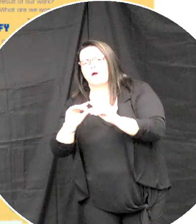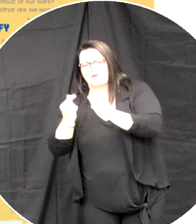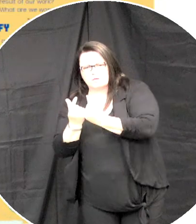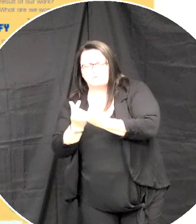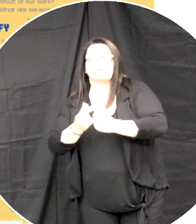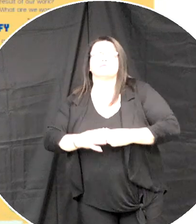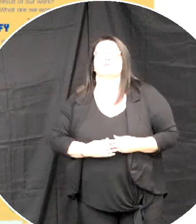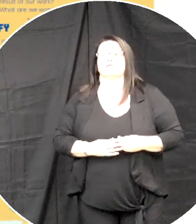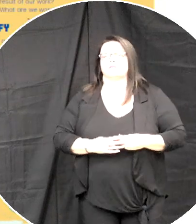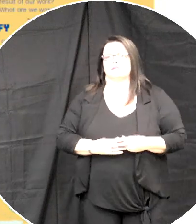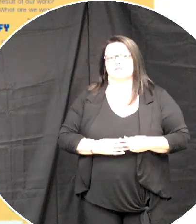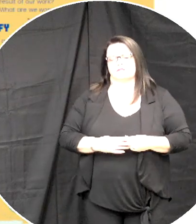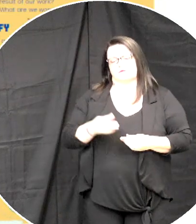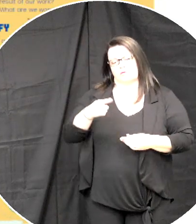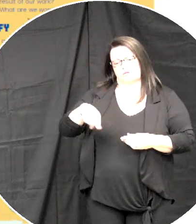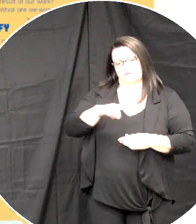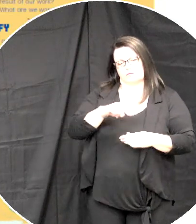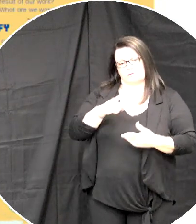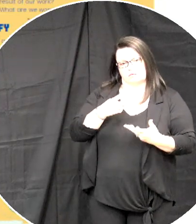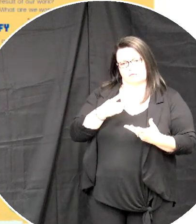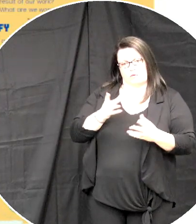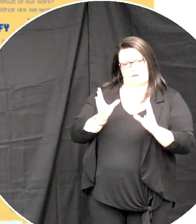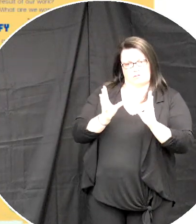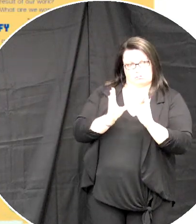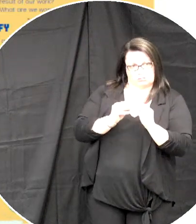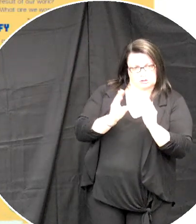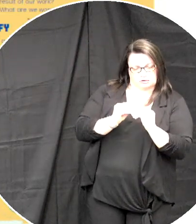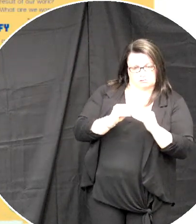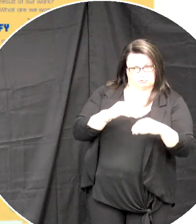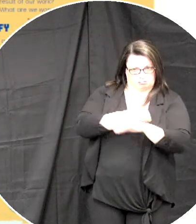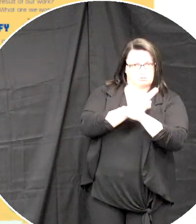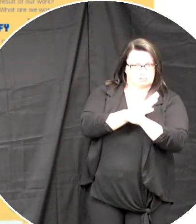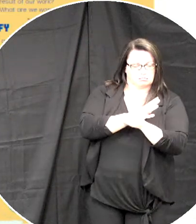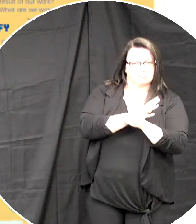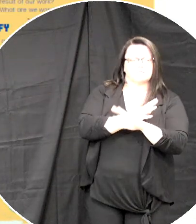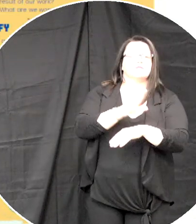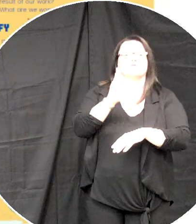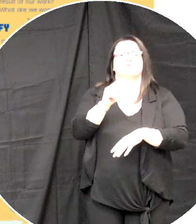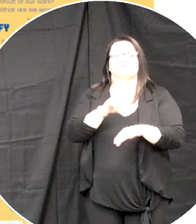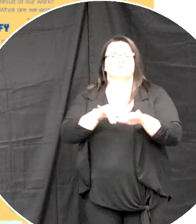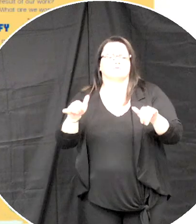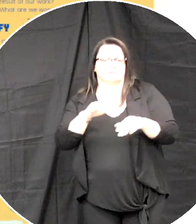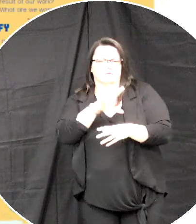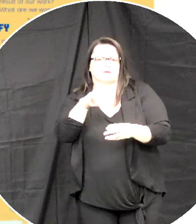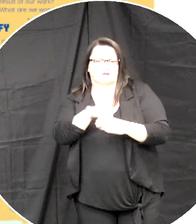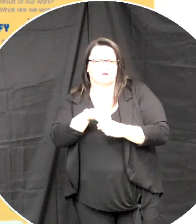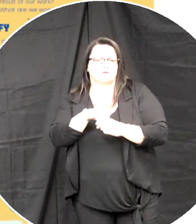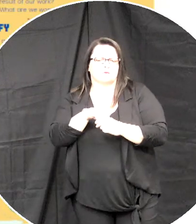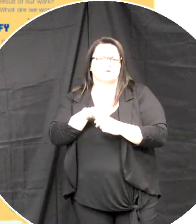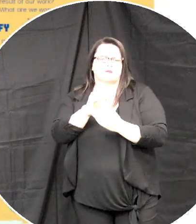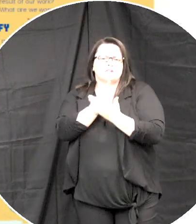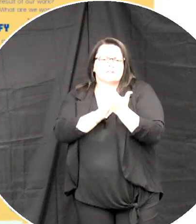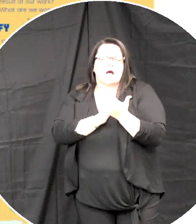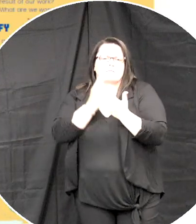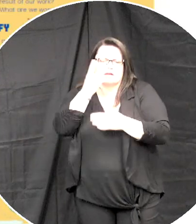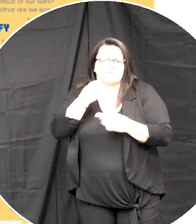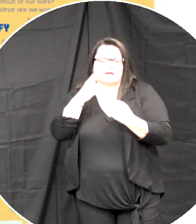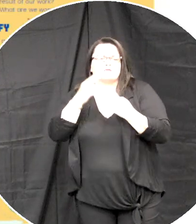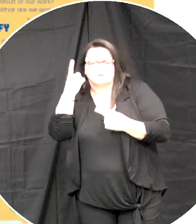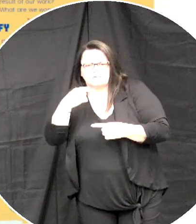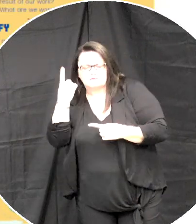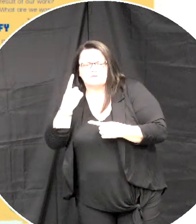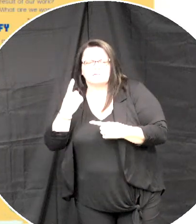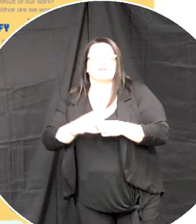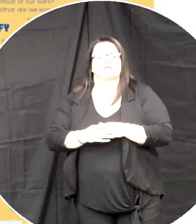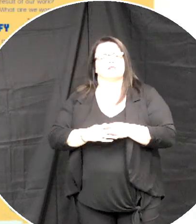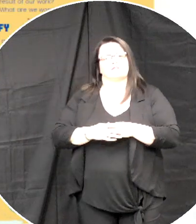sessions, while taking place virtually, also included that face-to-face component to some degree. The district has seen evidence of